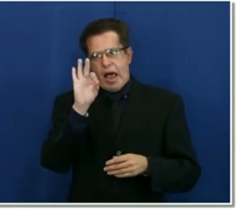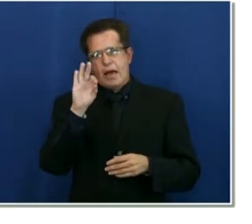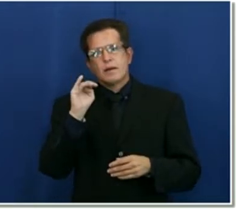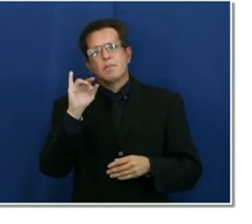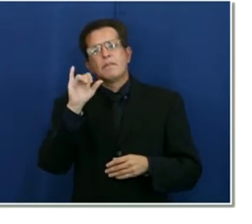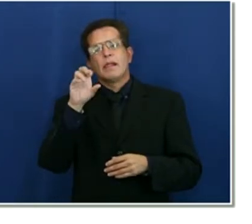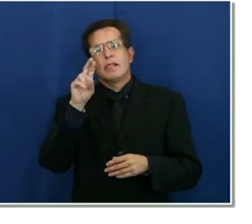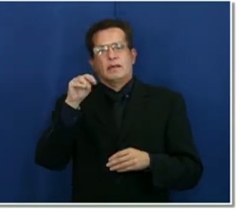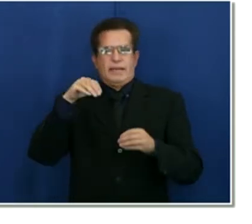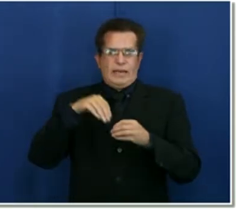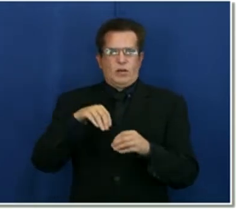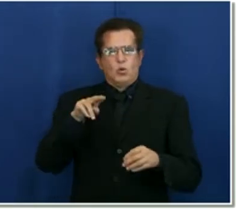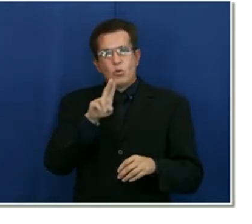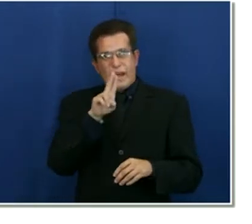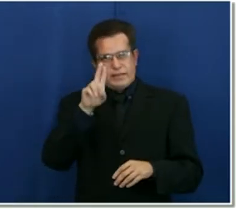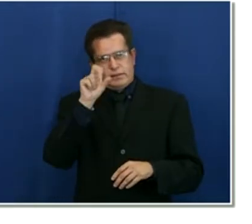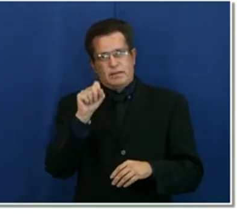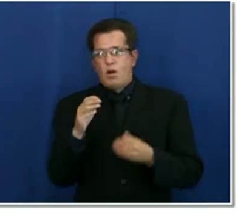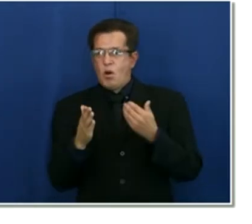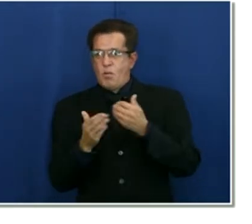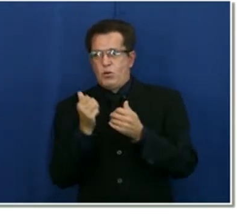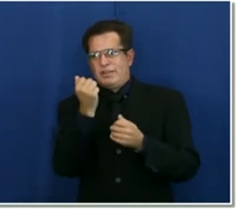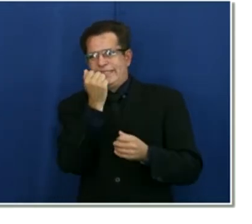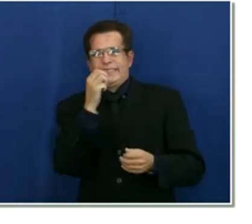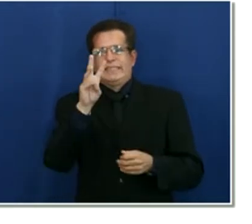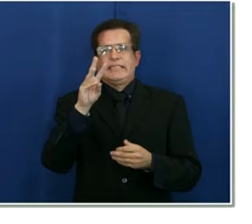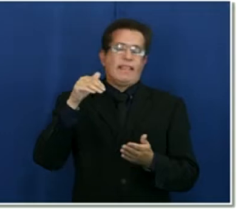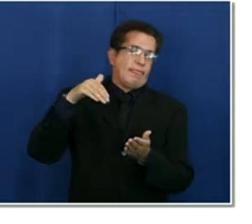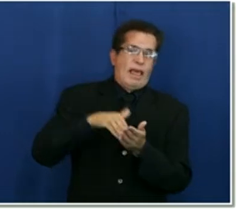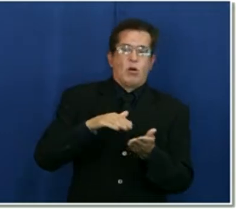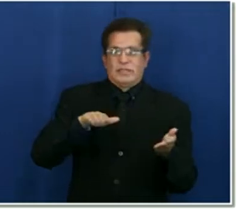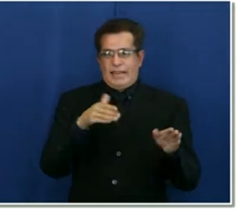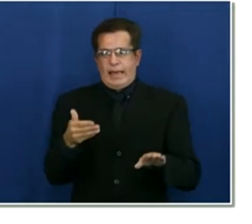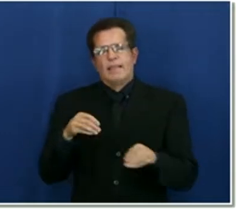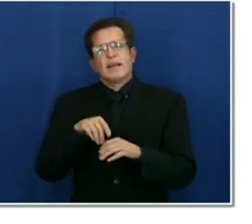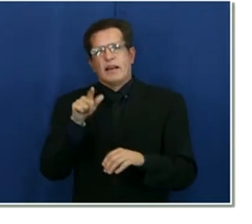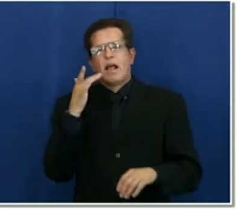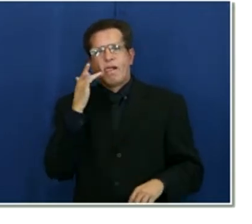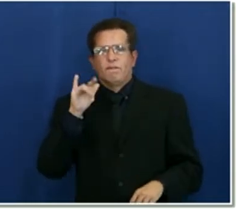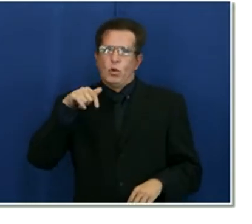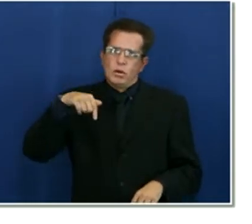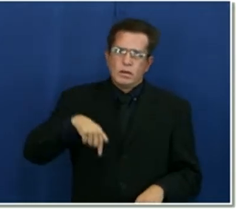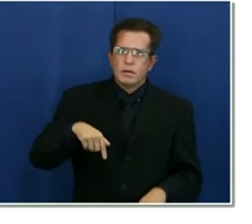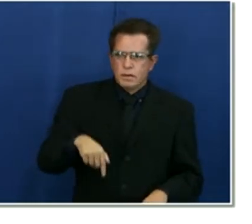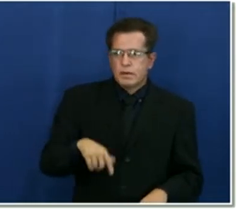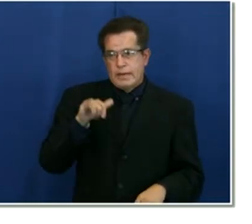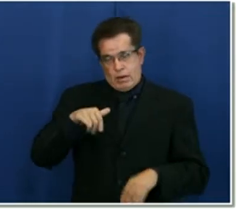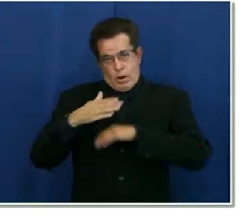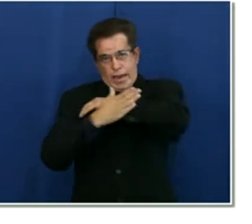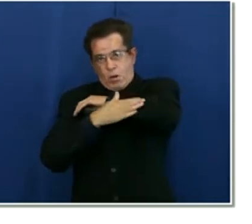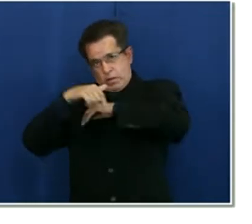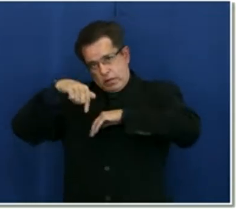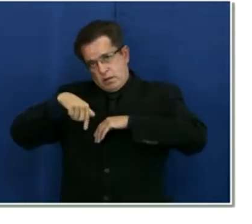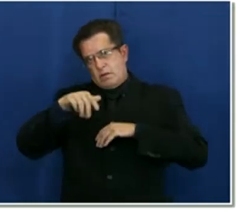over 216,000 deaths. For today's local numbers, the county is reporting